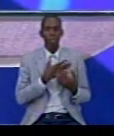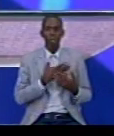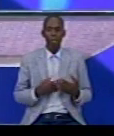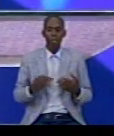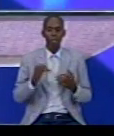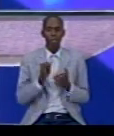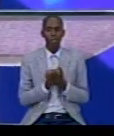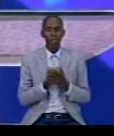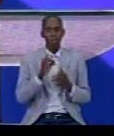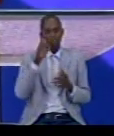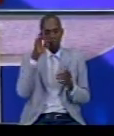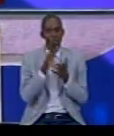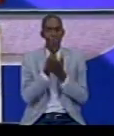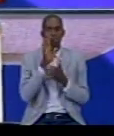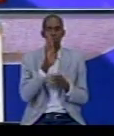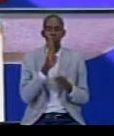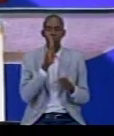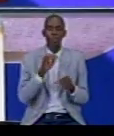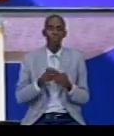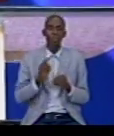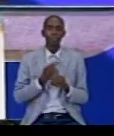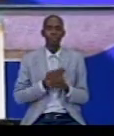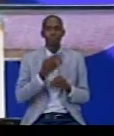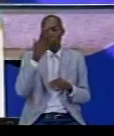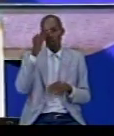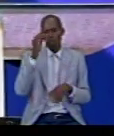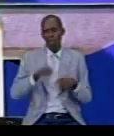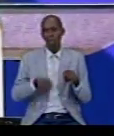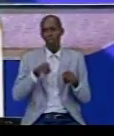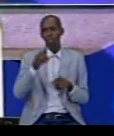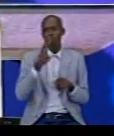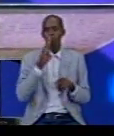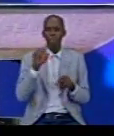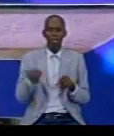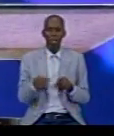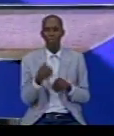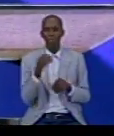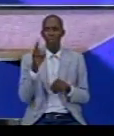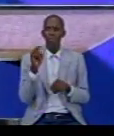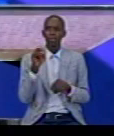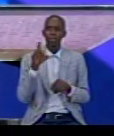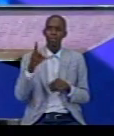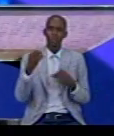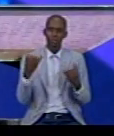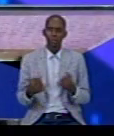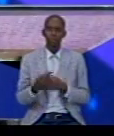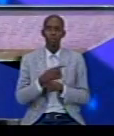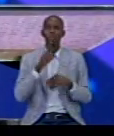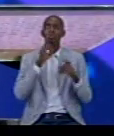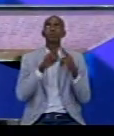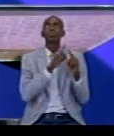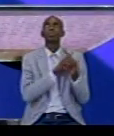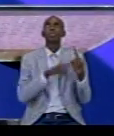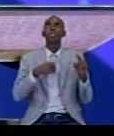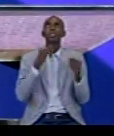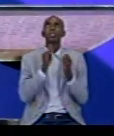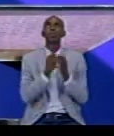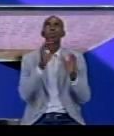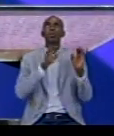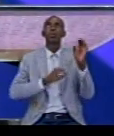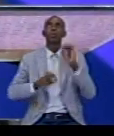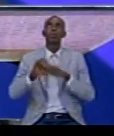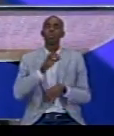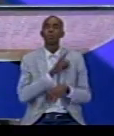us. Look at Daniel. Why can't you be another Daniel today? Talk to the Lord in prayer and say, oh Lord, here am I. I have